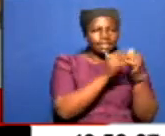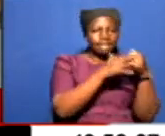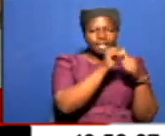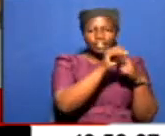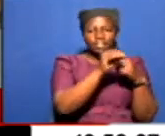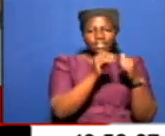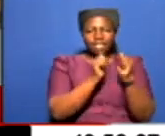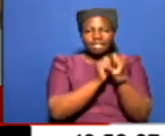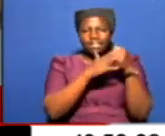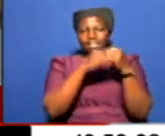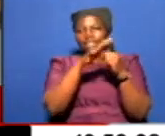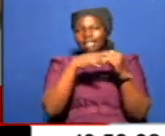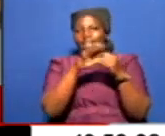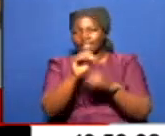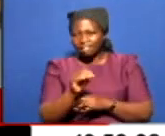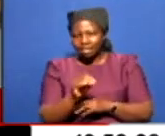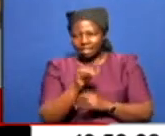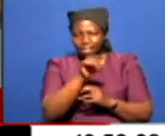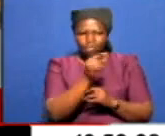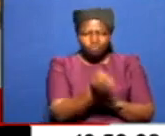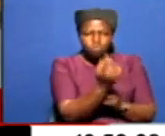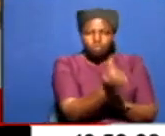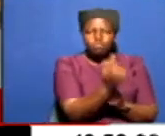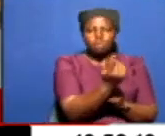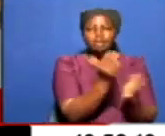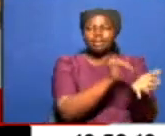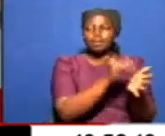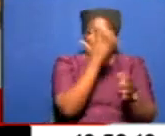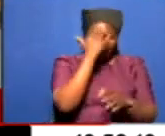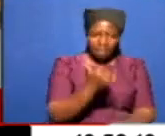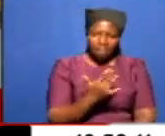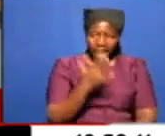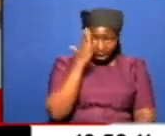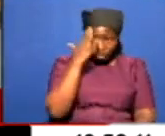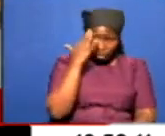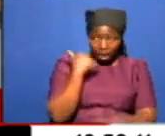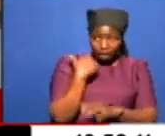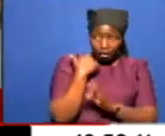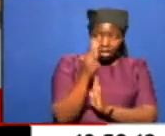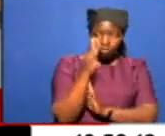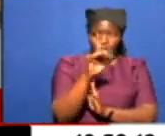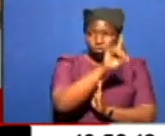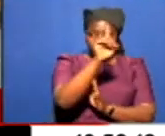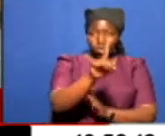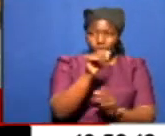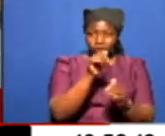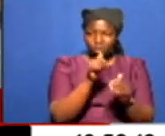always comes out? I know it's a security question, but